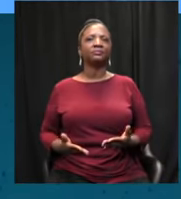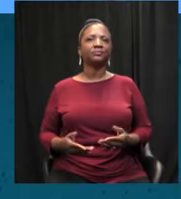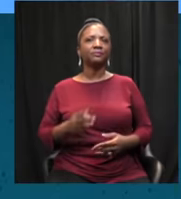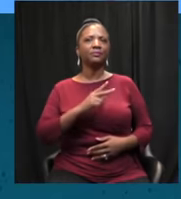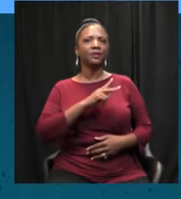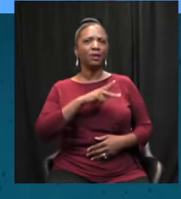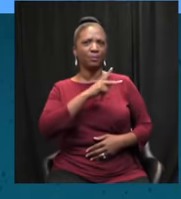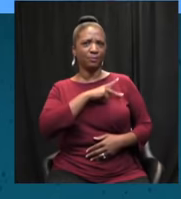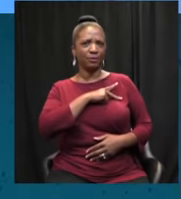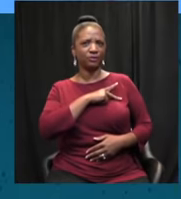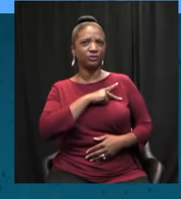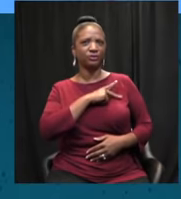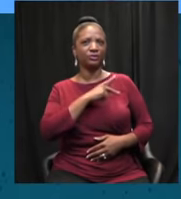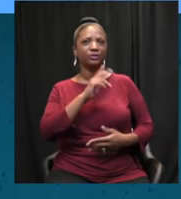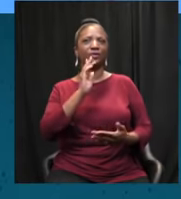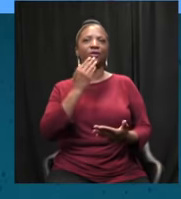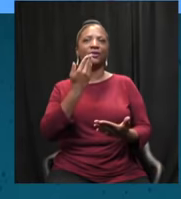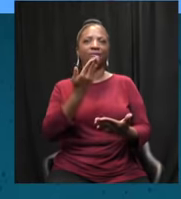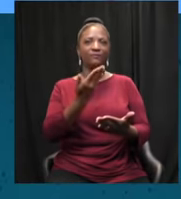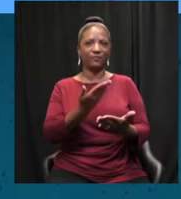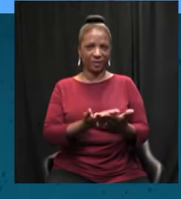personal confession.